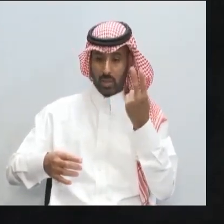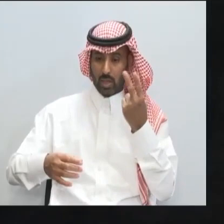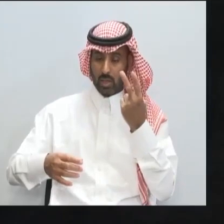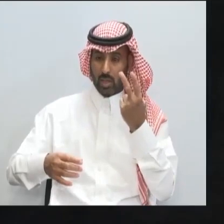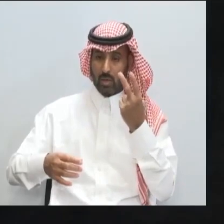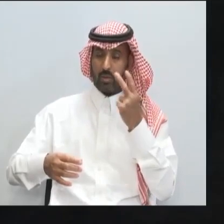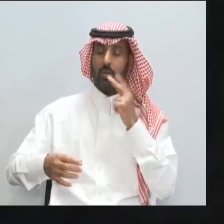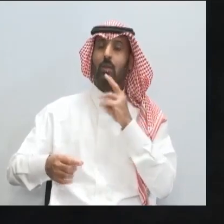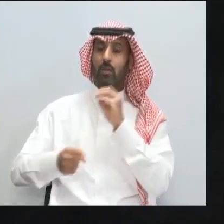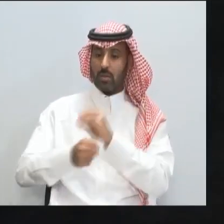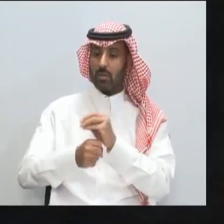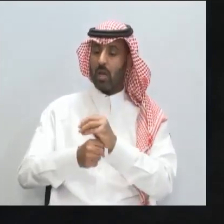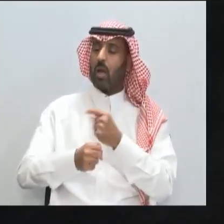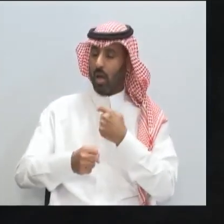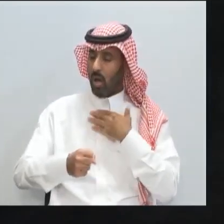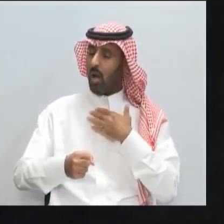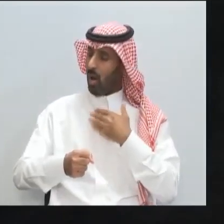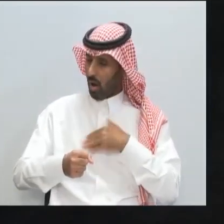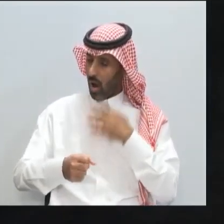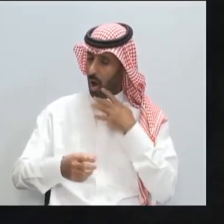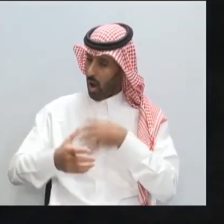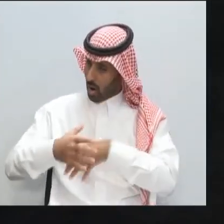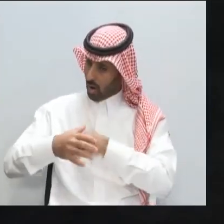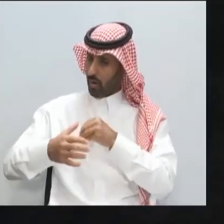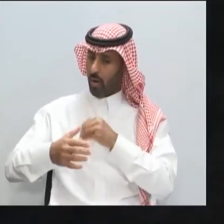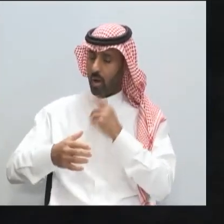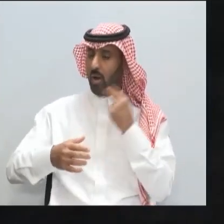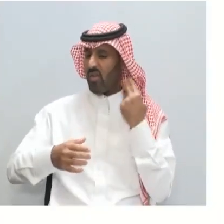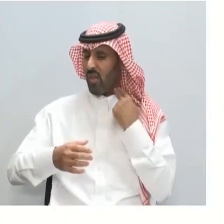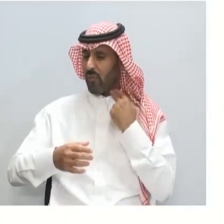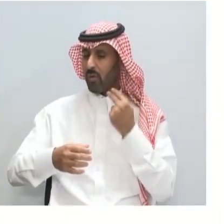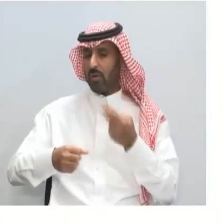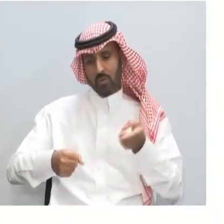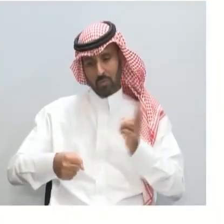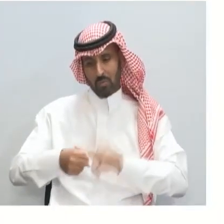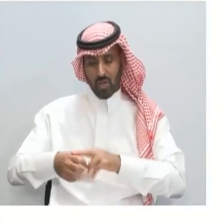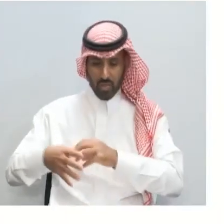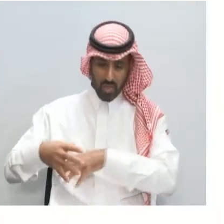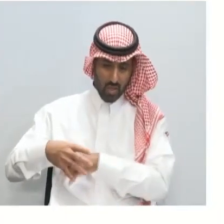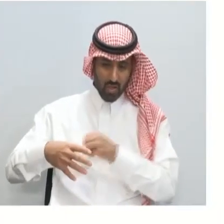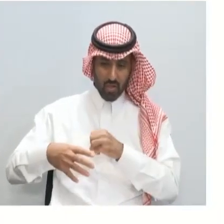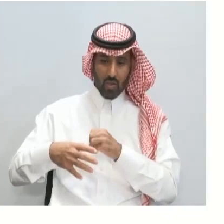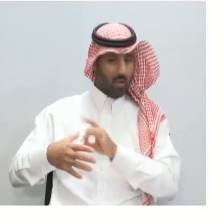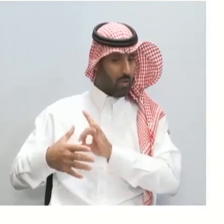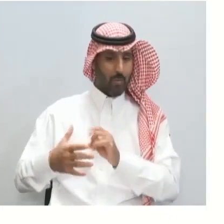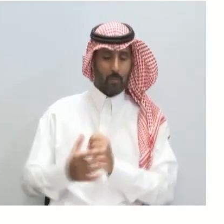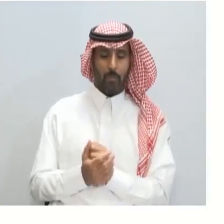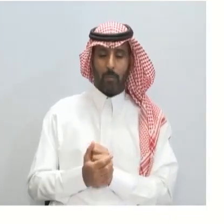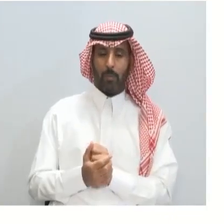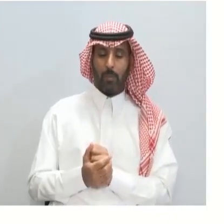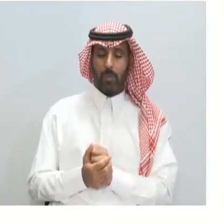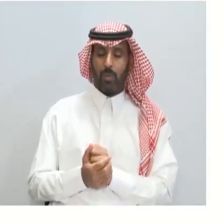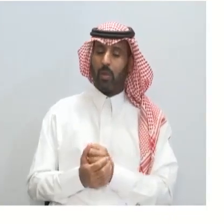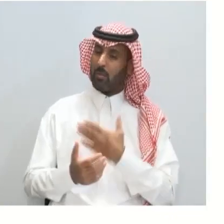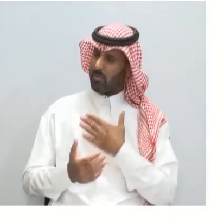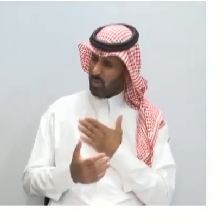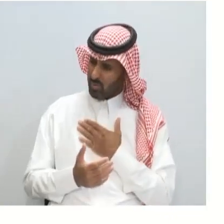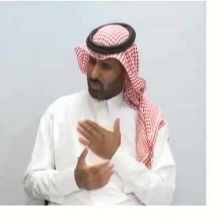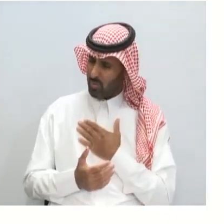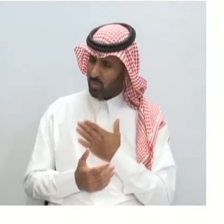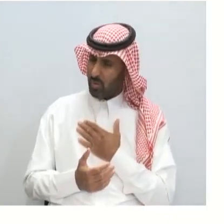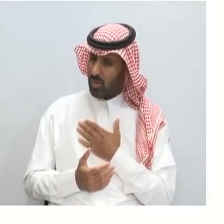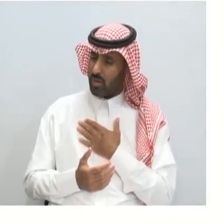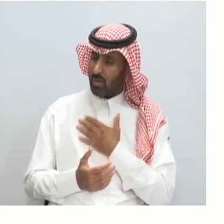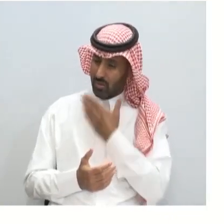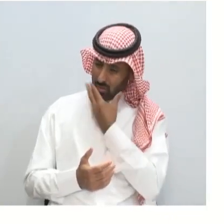time, he confessed and promised to not steal anything again and